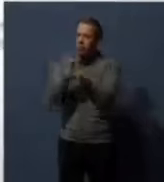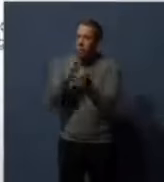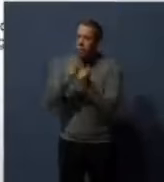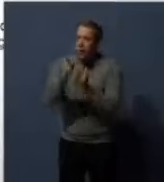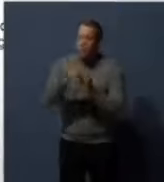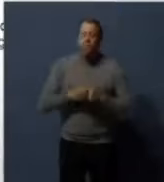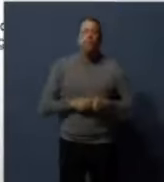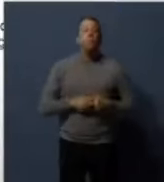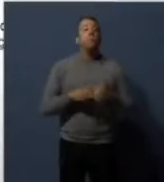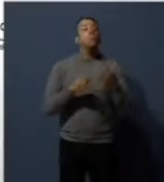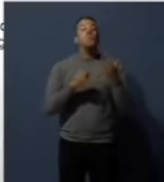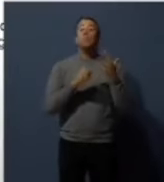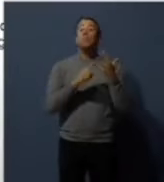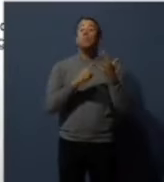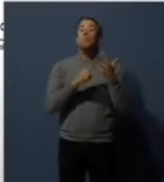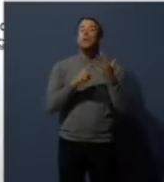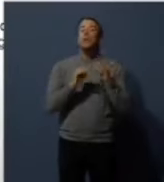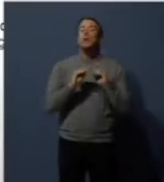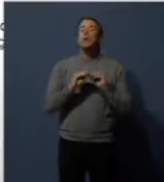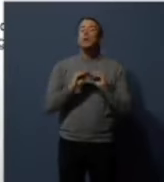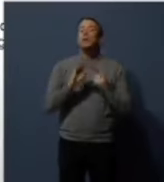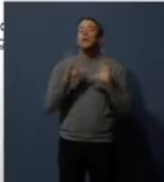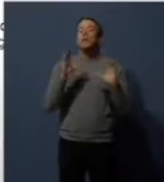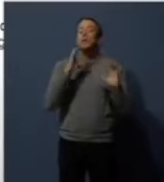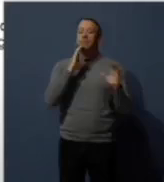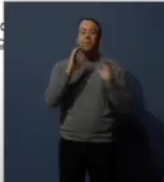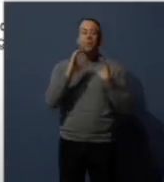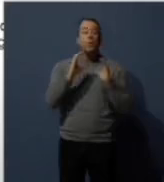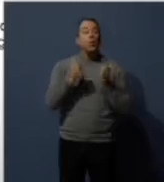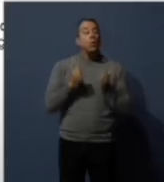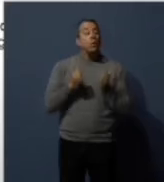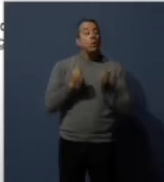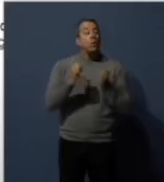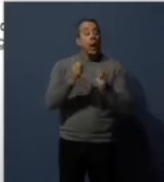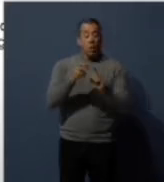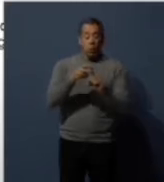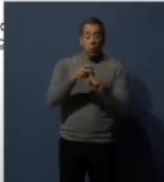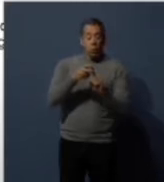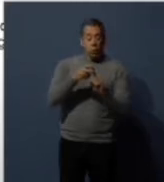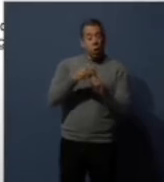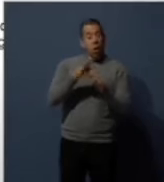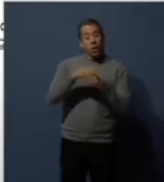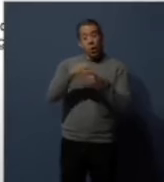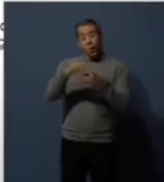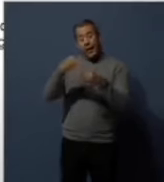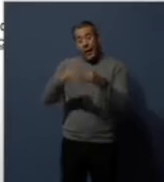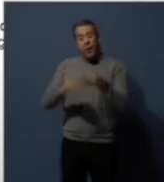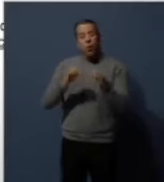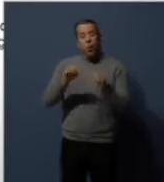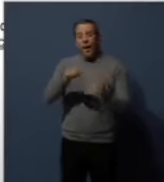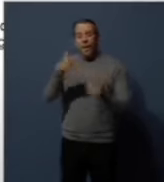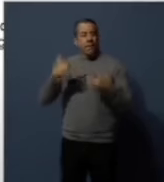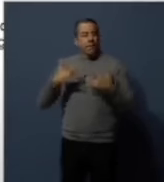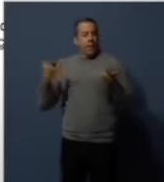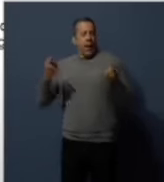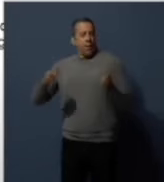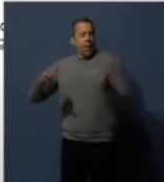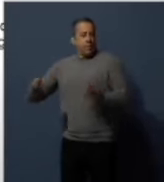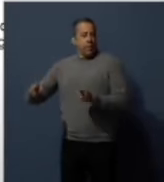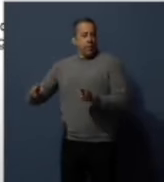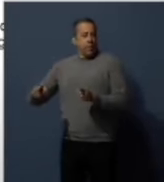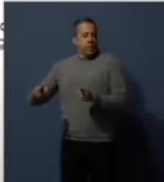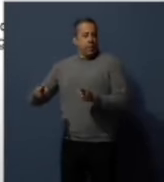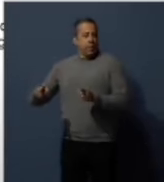want clear communication. If possible, try to recruit on a weekend where there's not a whole lot of other stuff going on. You wanna be